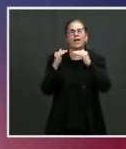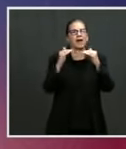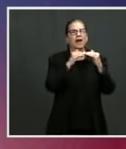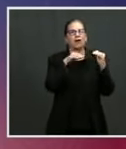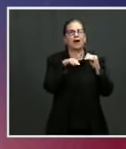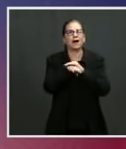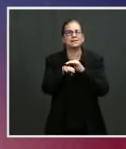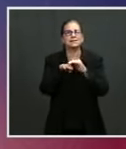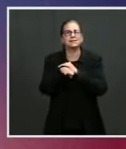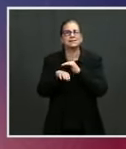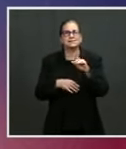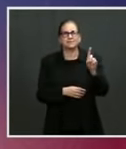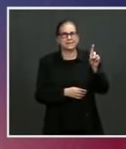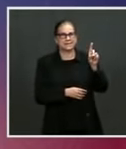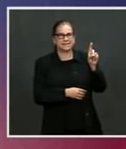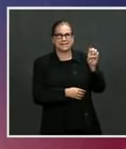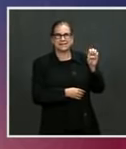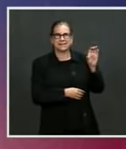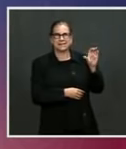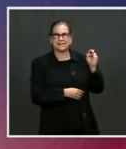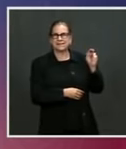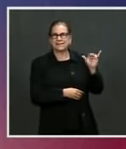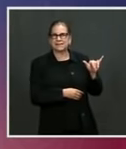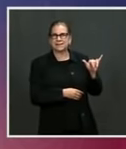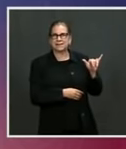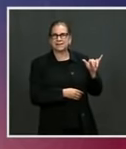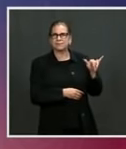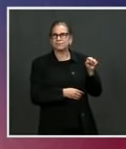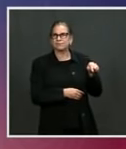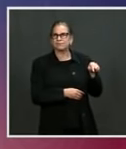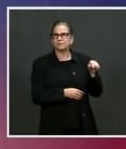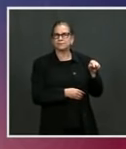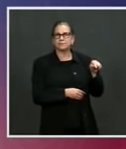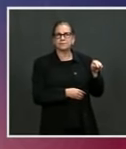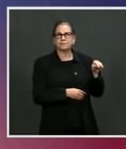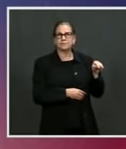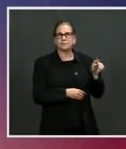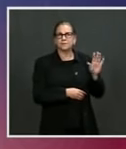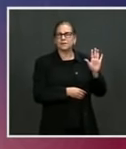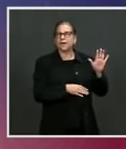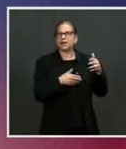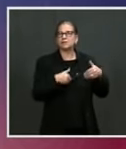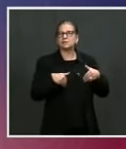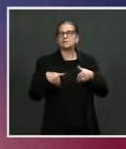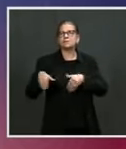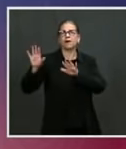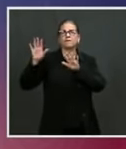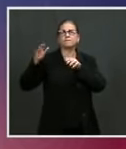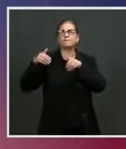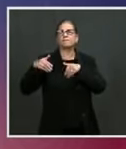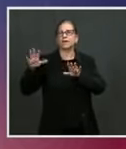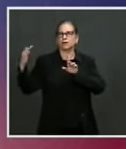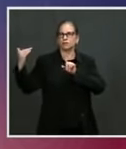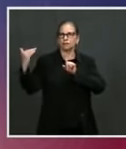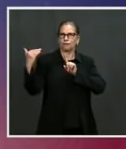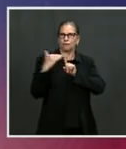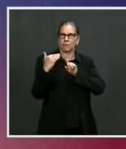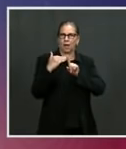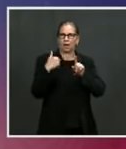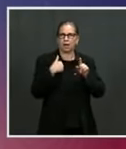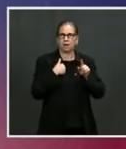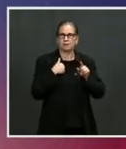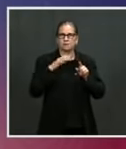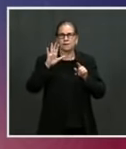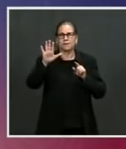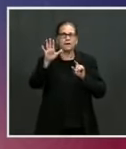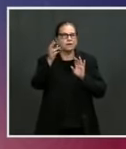Today, as we remember their sacrifice, we remind ourselves of our duty to their memory, to the future